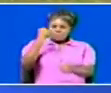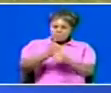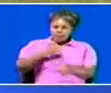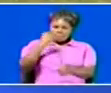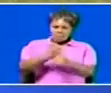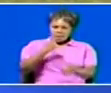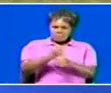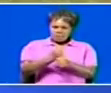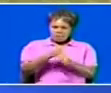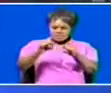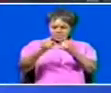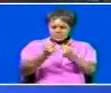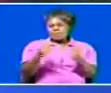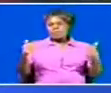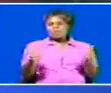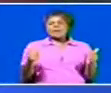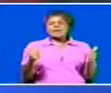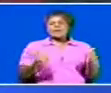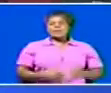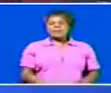by hydraulic systems.